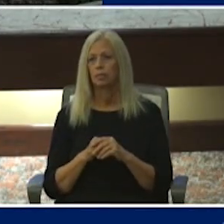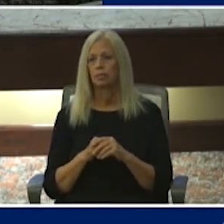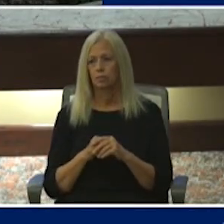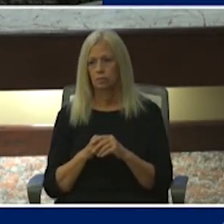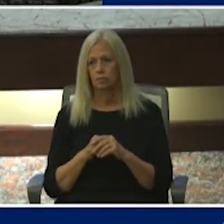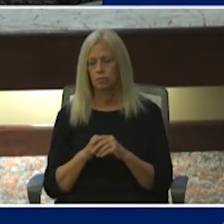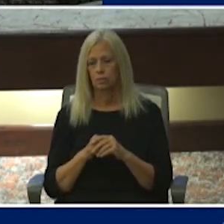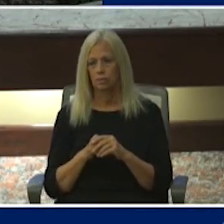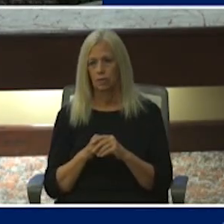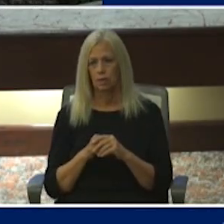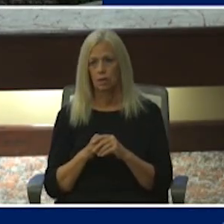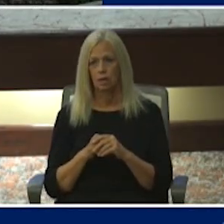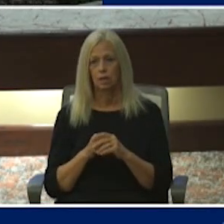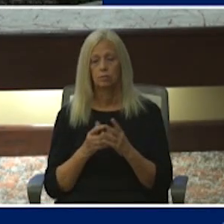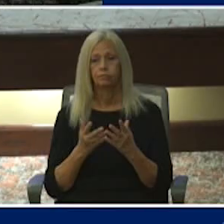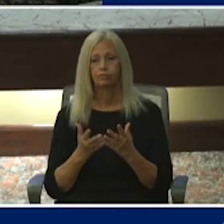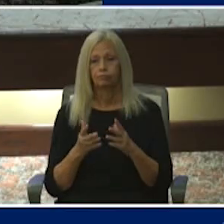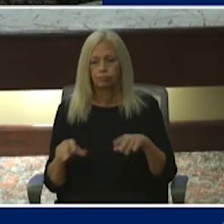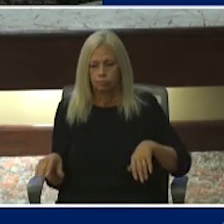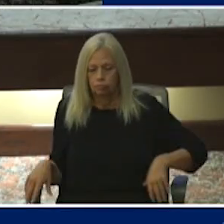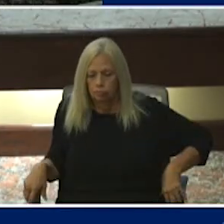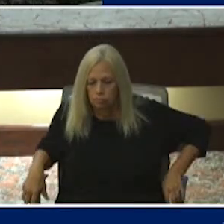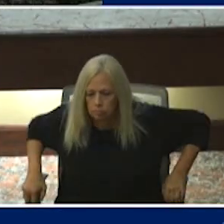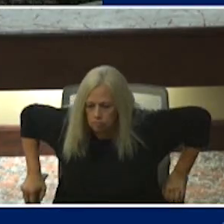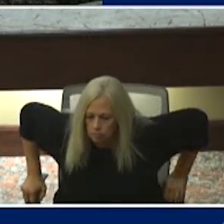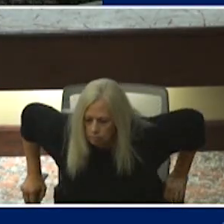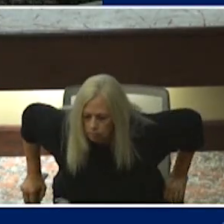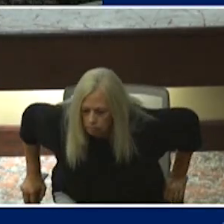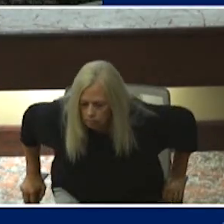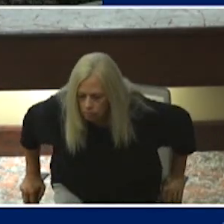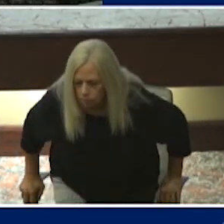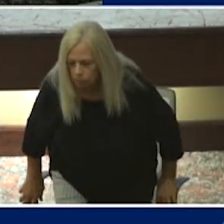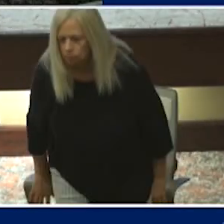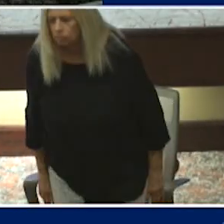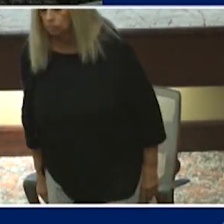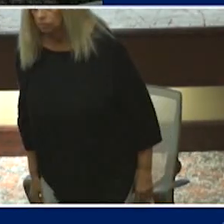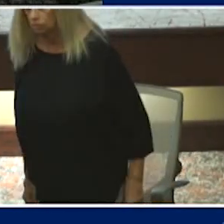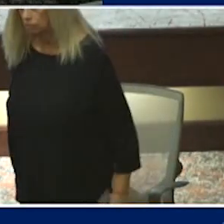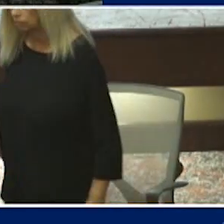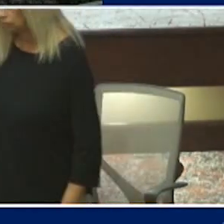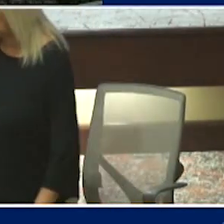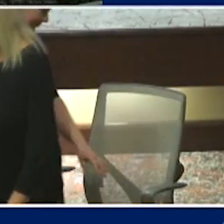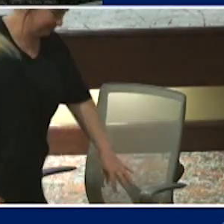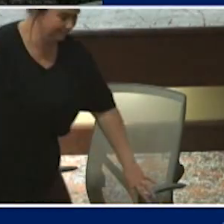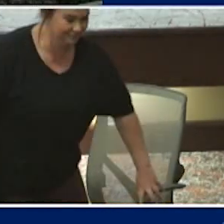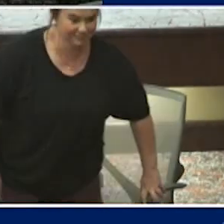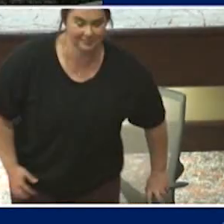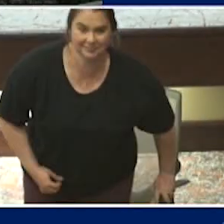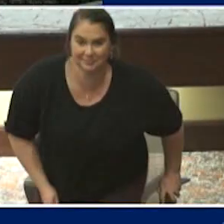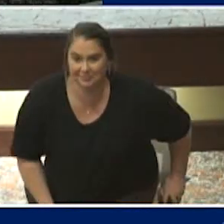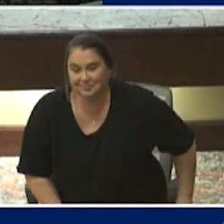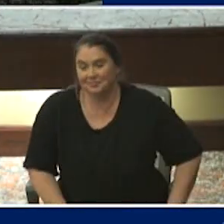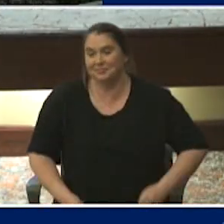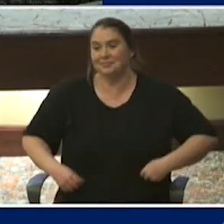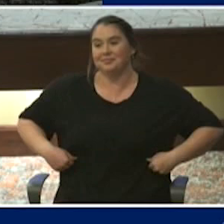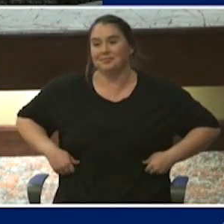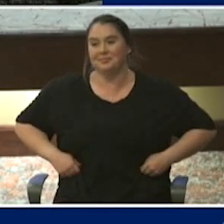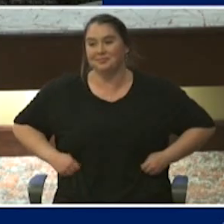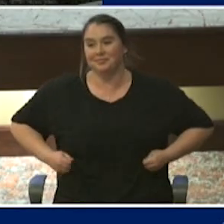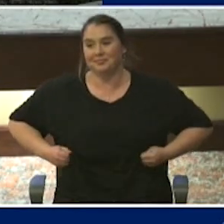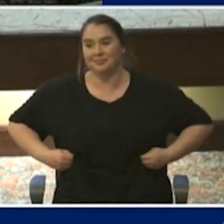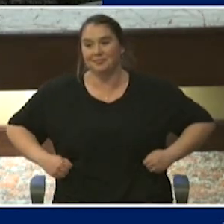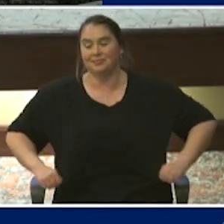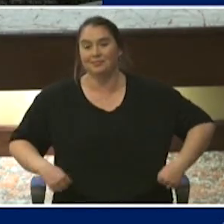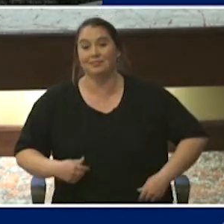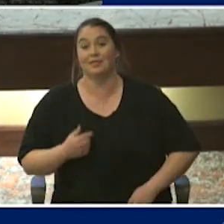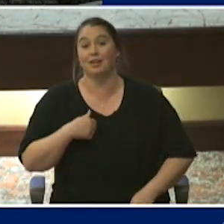I do know that, based on my investigation, I started with Public Works last July. Based on my investigation, the